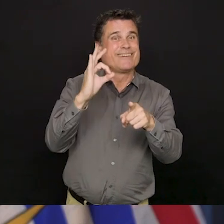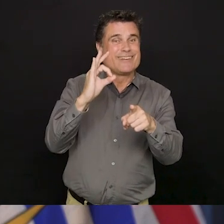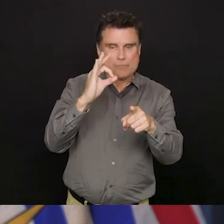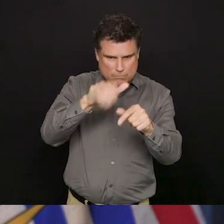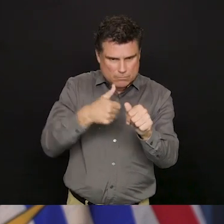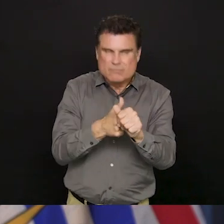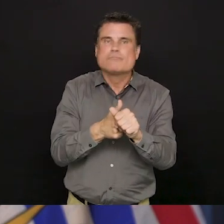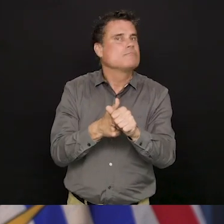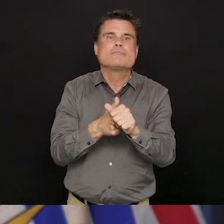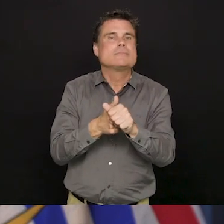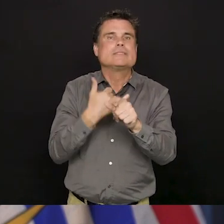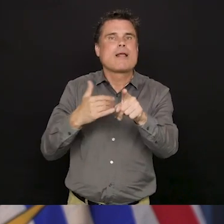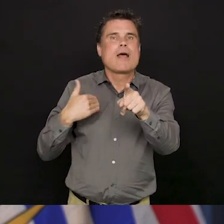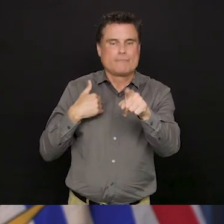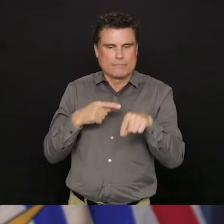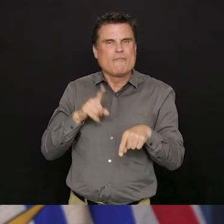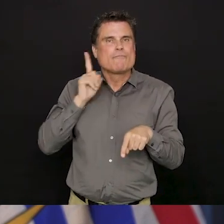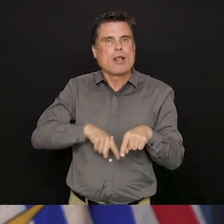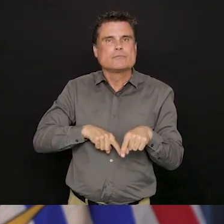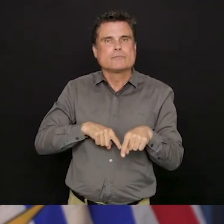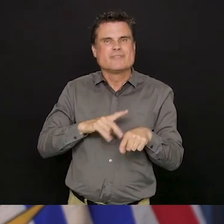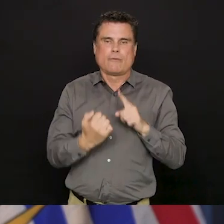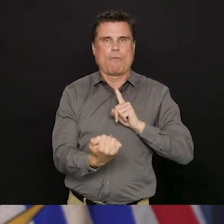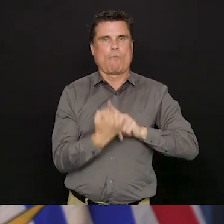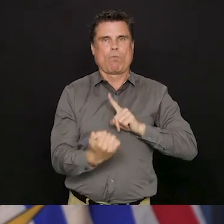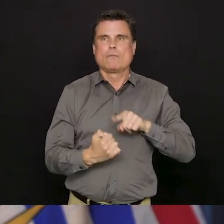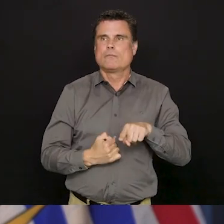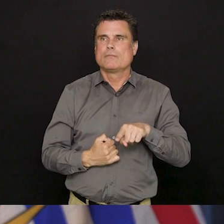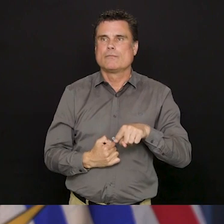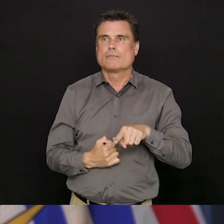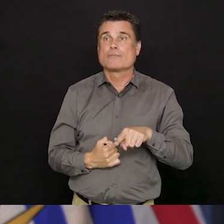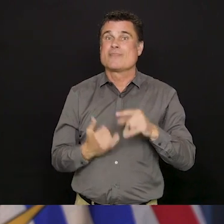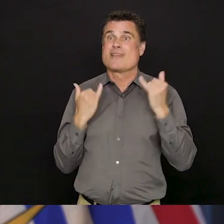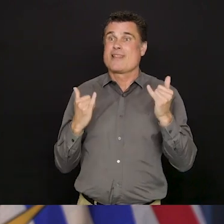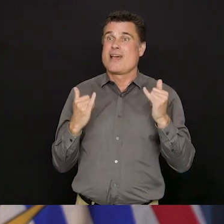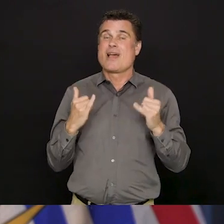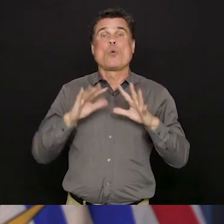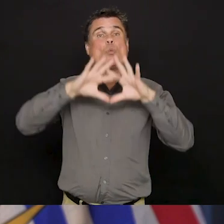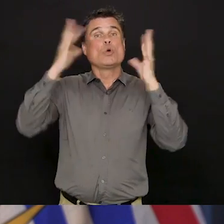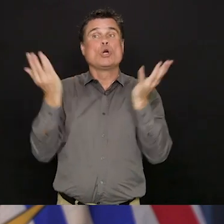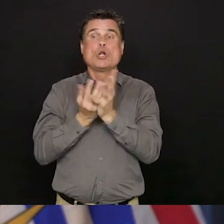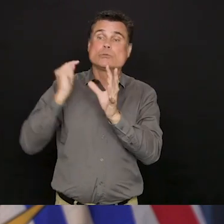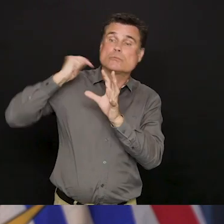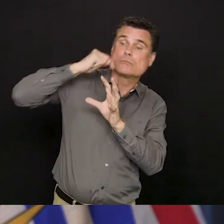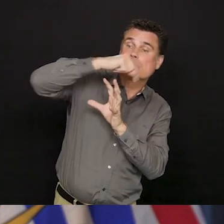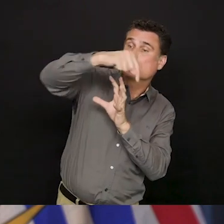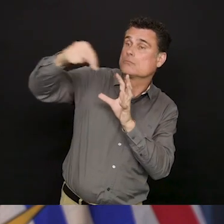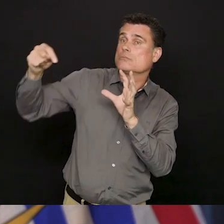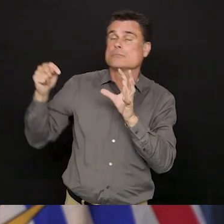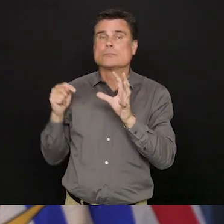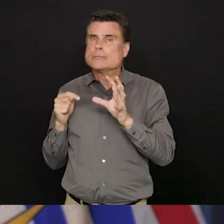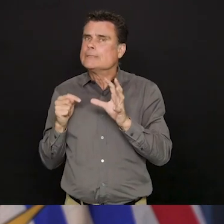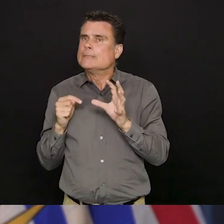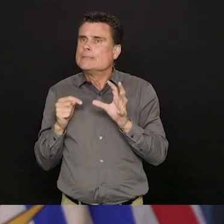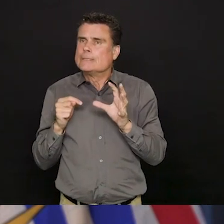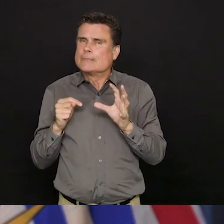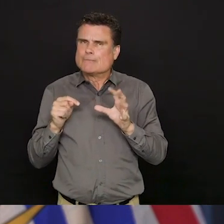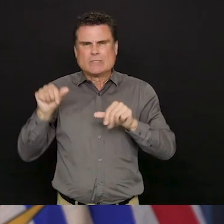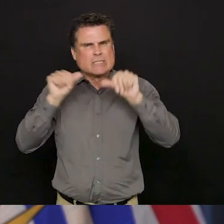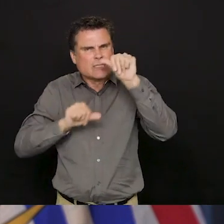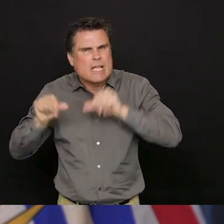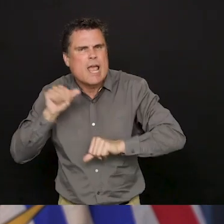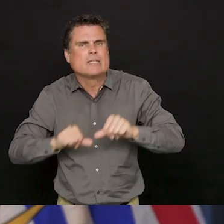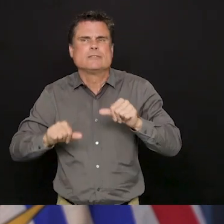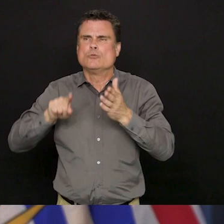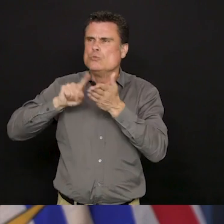of what's going on around the world, and that means that many papers are getting out into the public before they have what we call peer review.